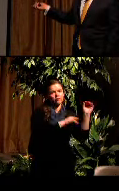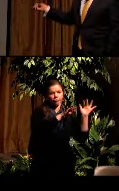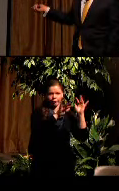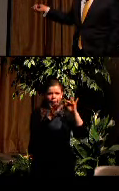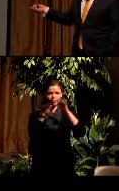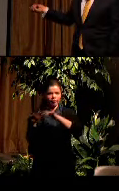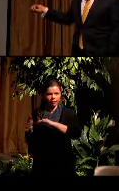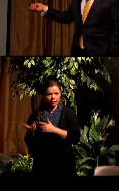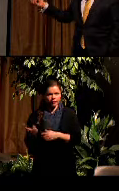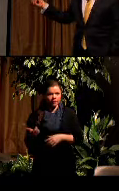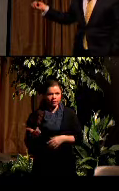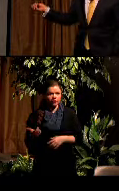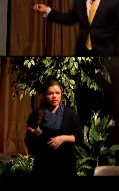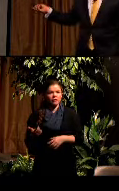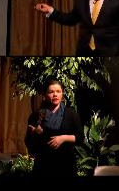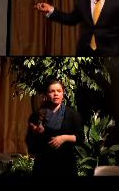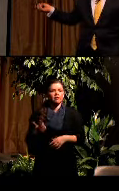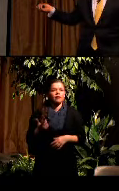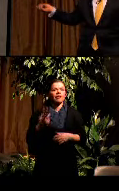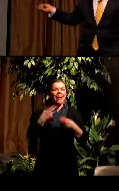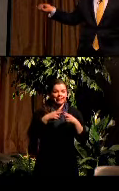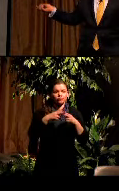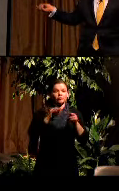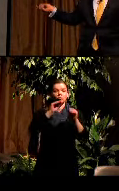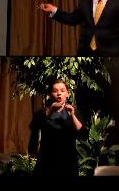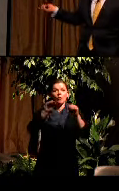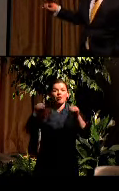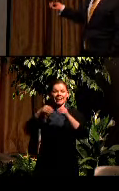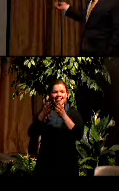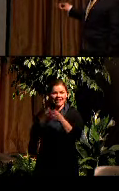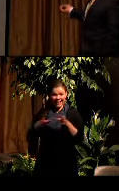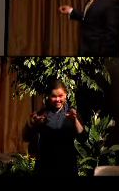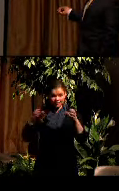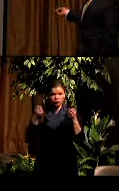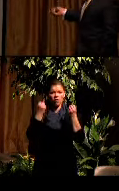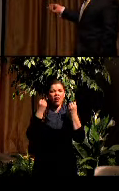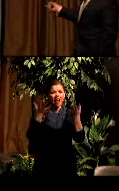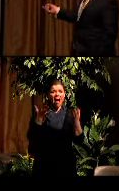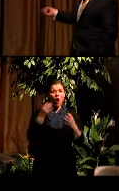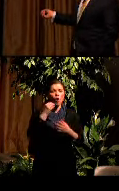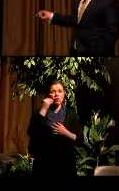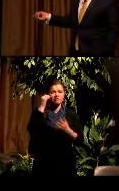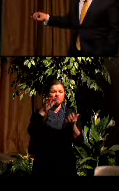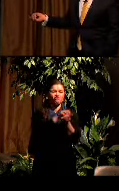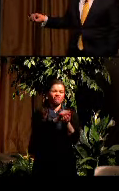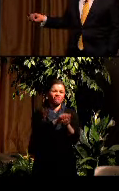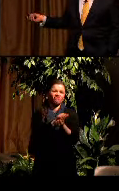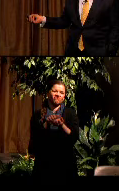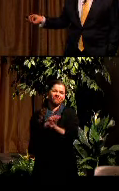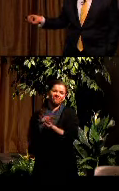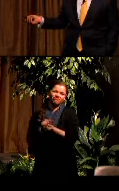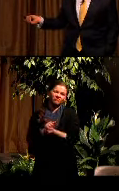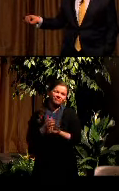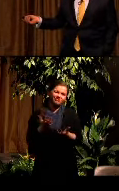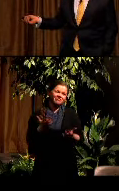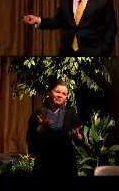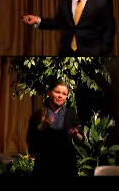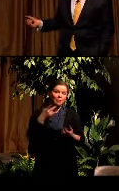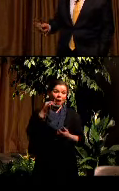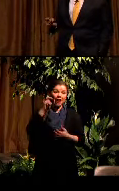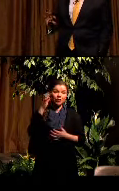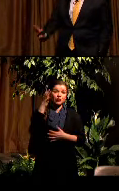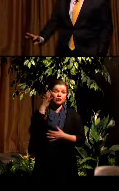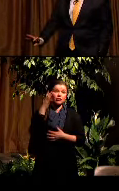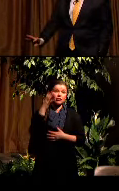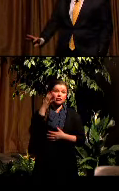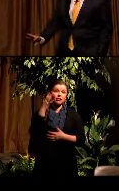warblers' nests. But there was also a lot of habitat destruction going on in these areas. Jack pine happens to be a fire-dependent species, and there was a